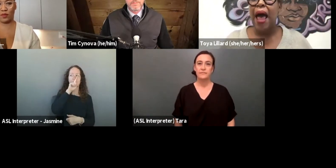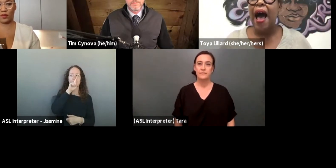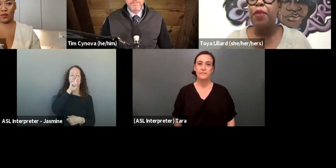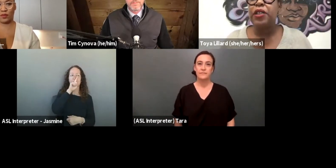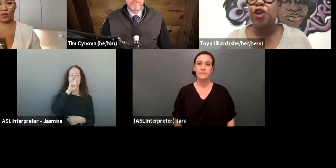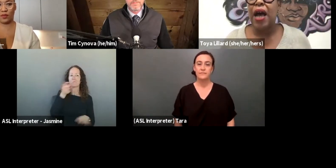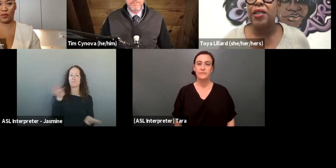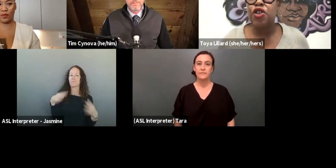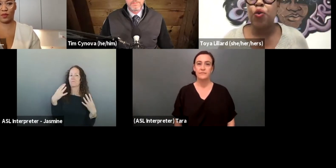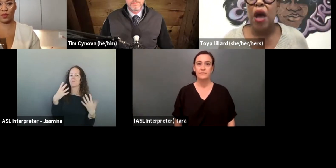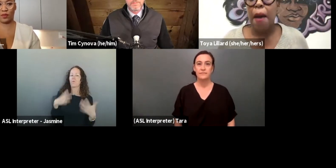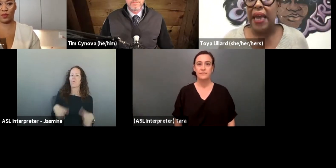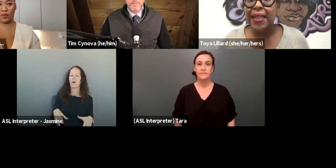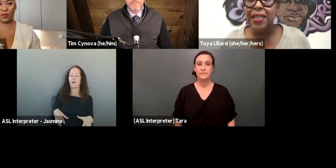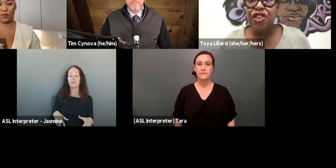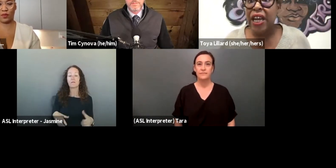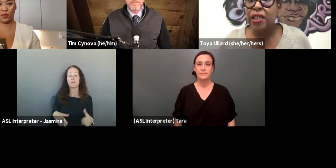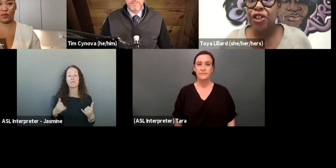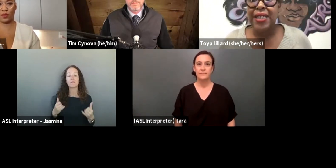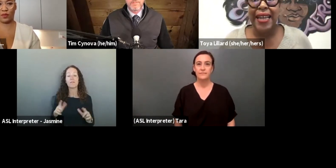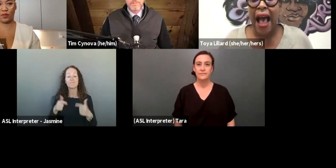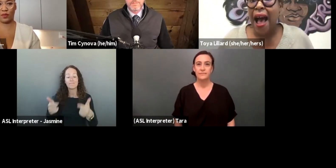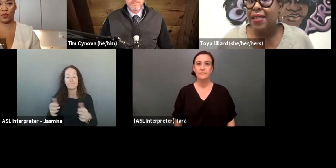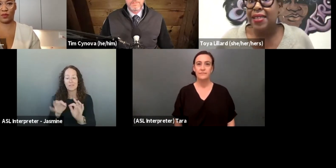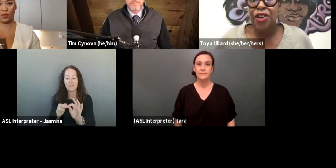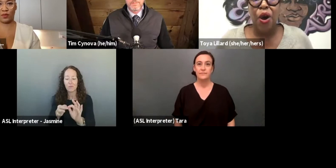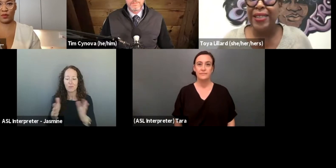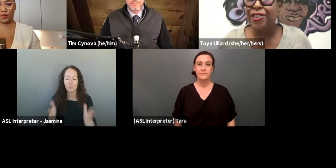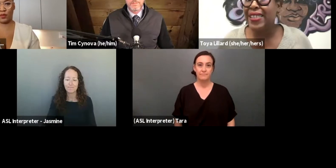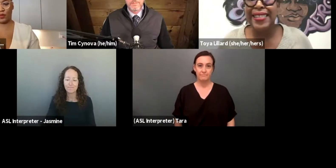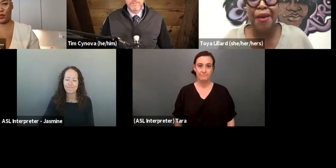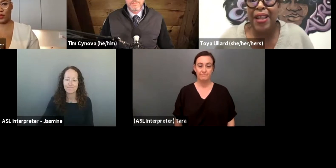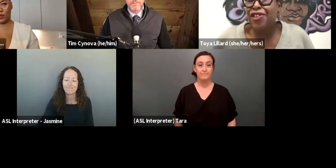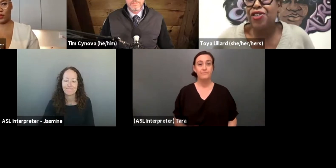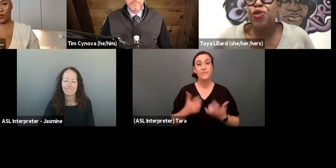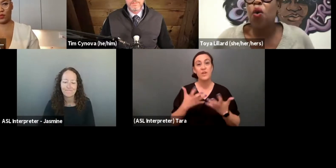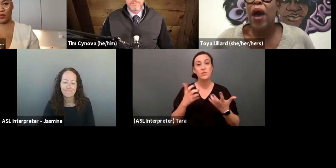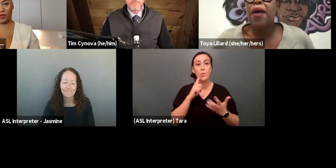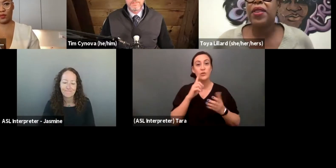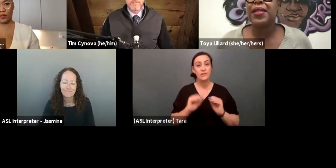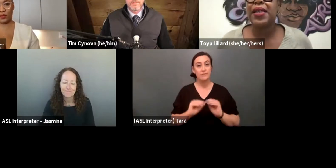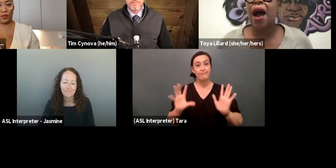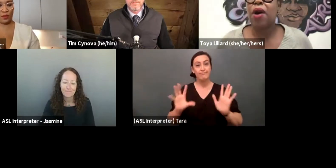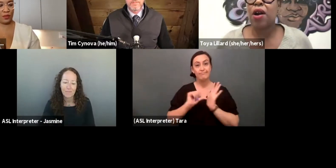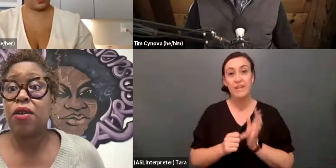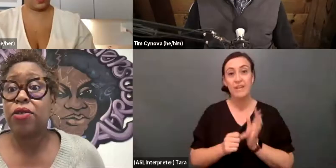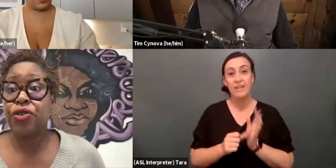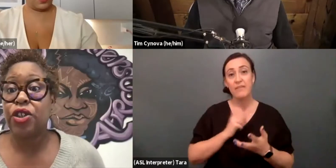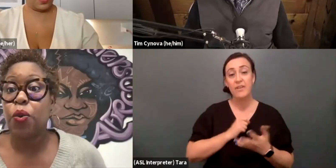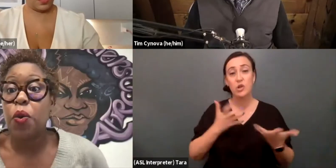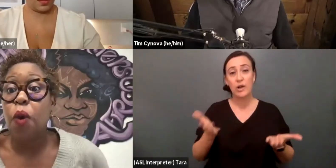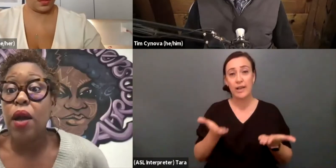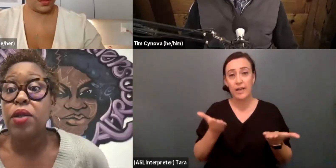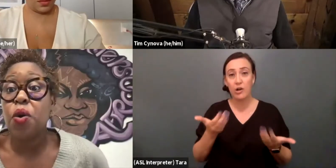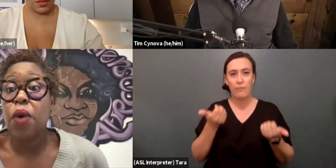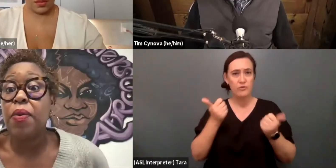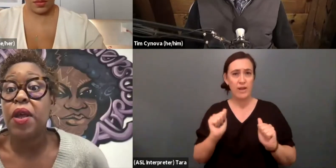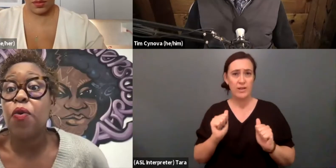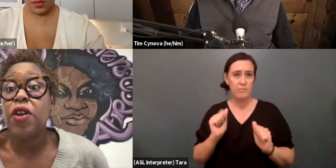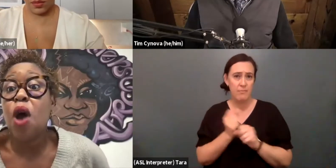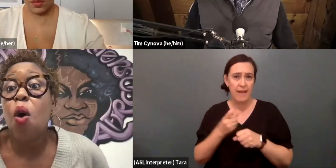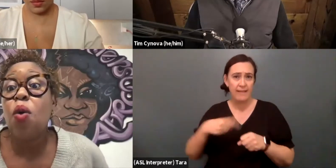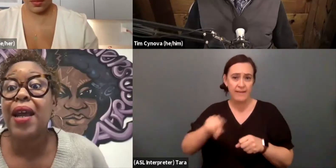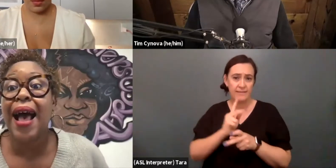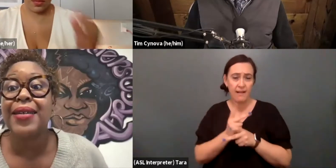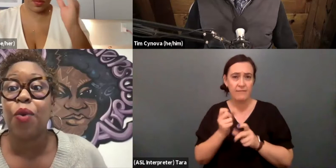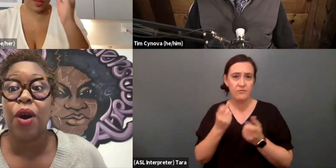room have been trying to make these changes, and let's just do away with this hierarchical structure. We want to do away with it.